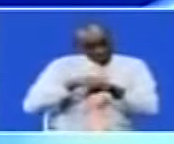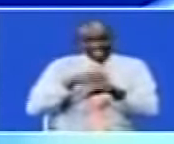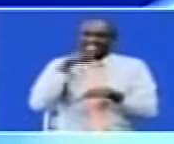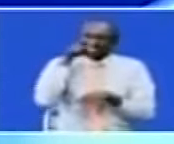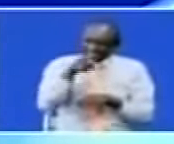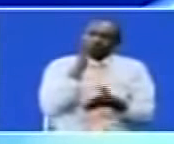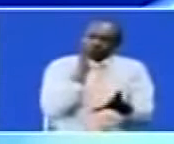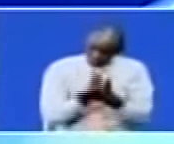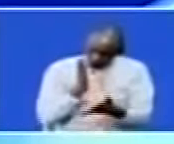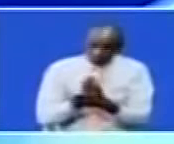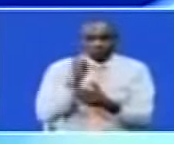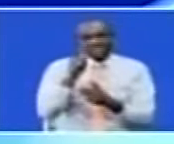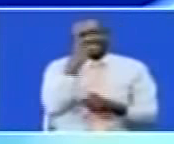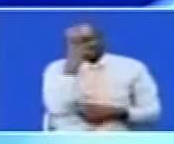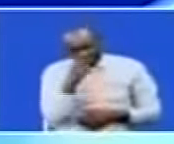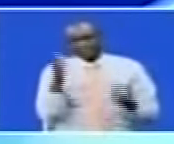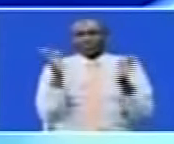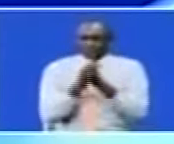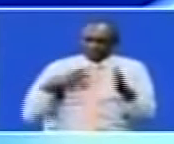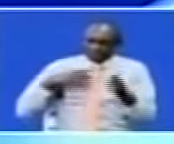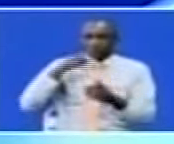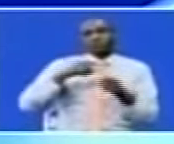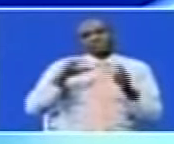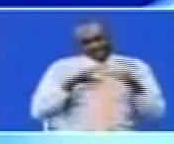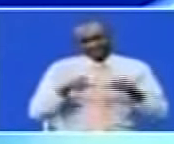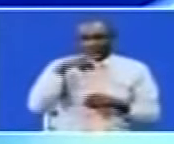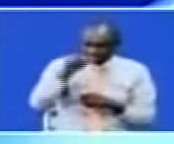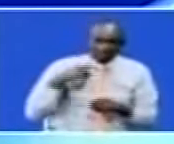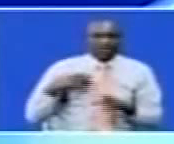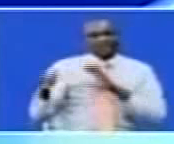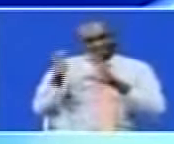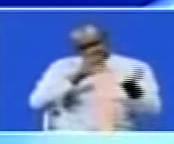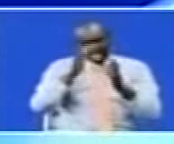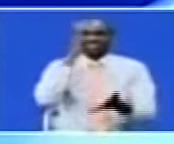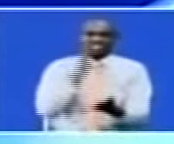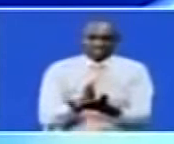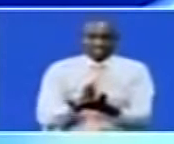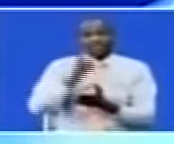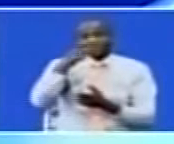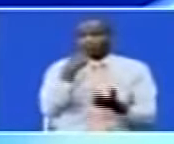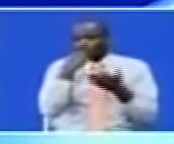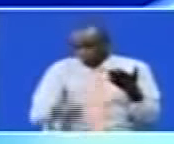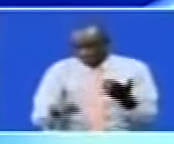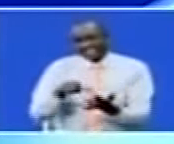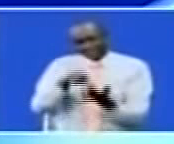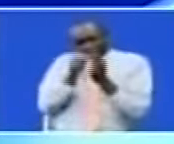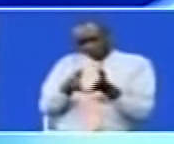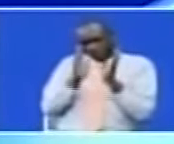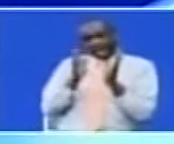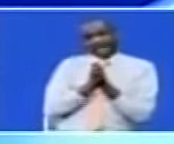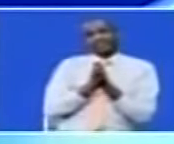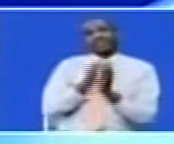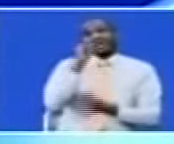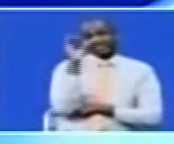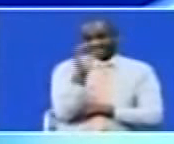does grind, and both the suspects and the victims will get fair justice. Bensouda spoke exclusively to Reuters at The